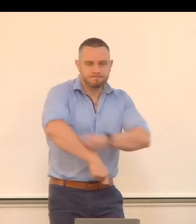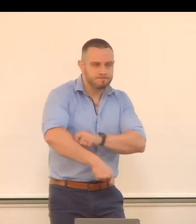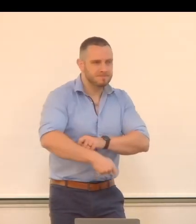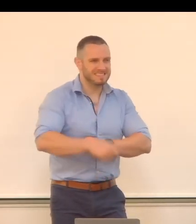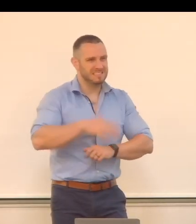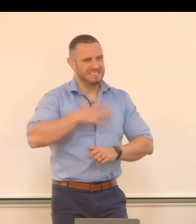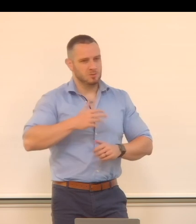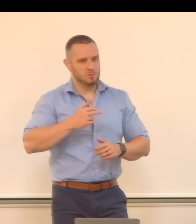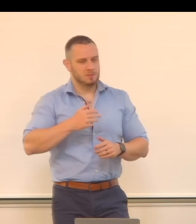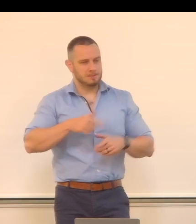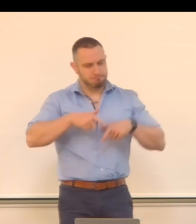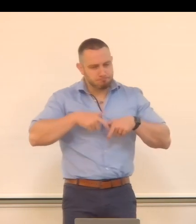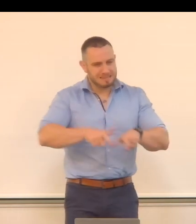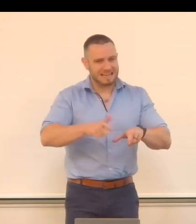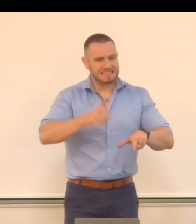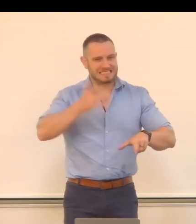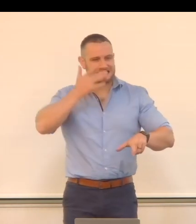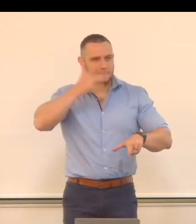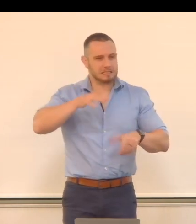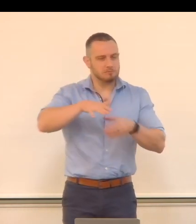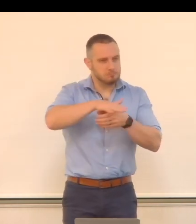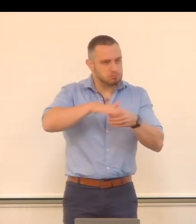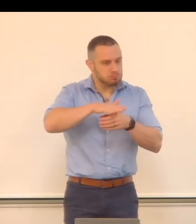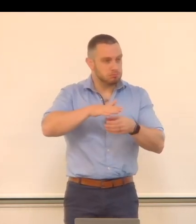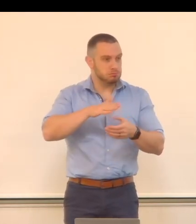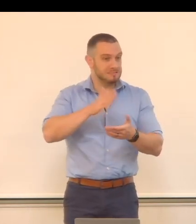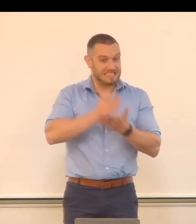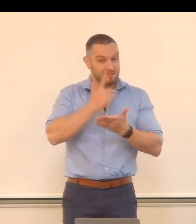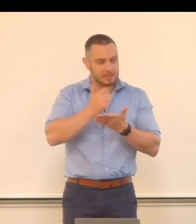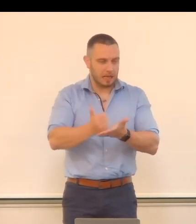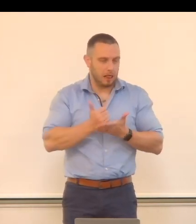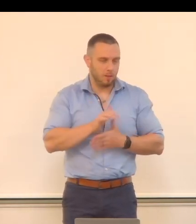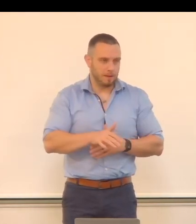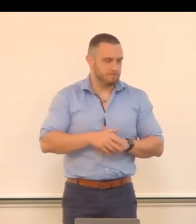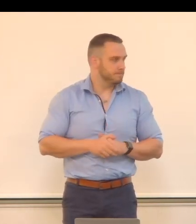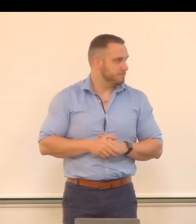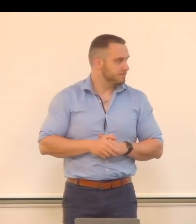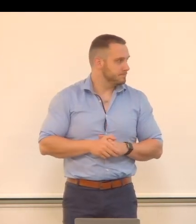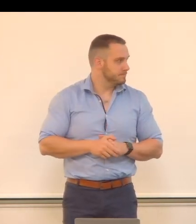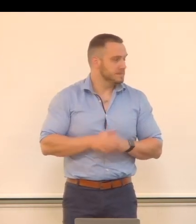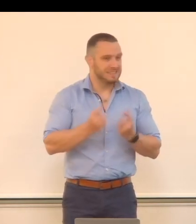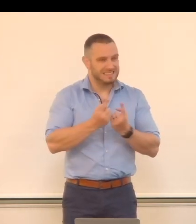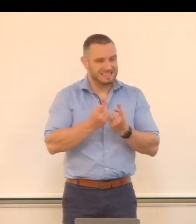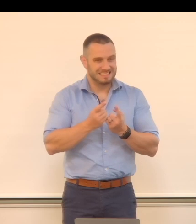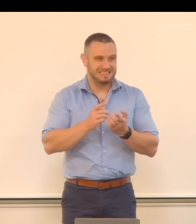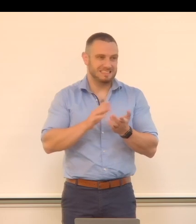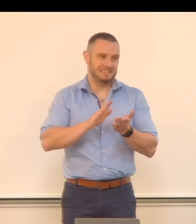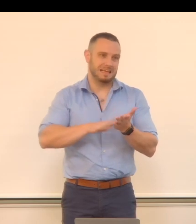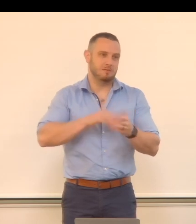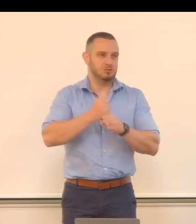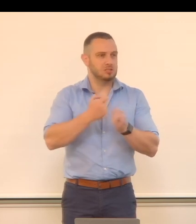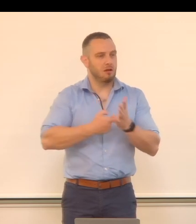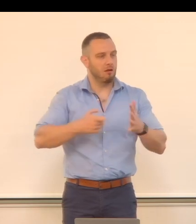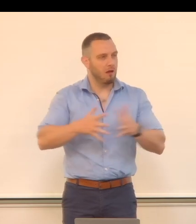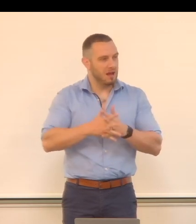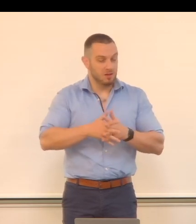maintain the simulation. Certainly the habitats can help with that. Things like MDRS, where